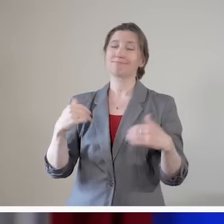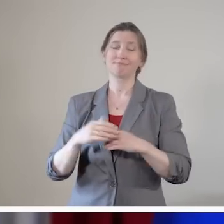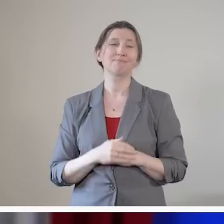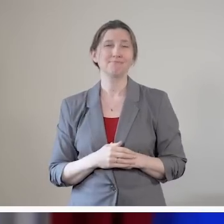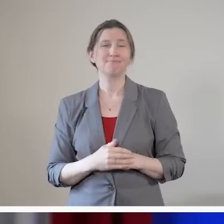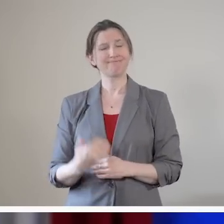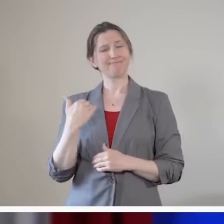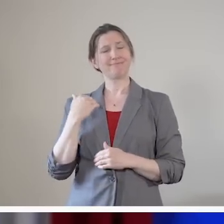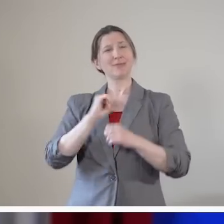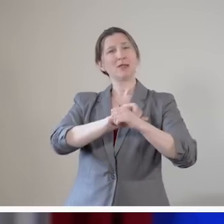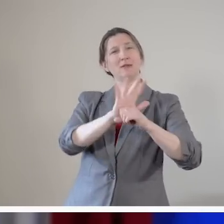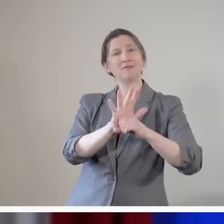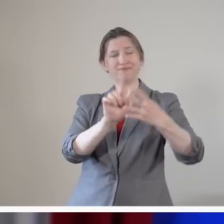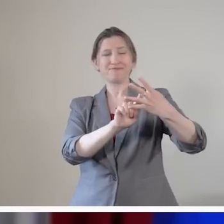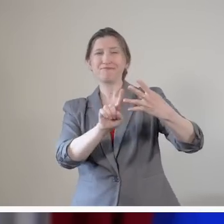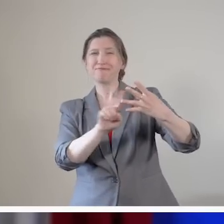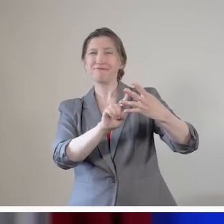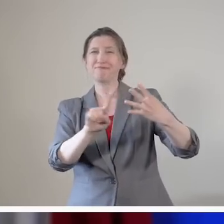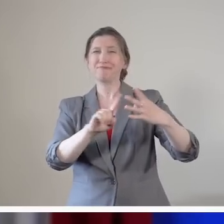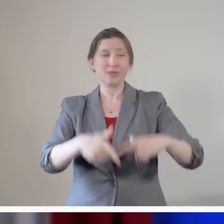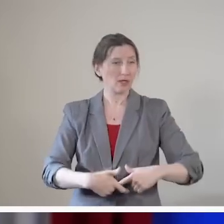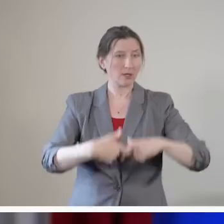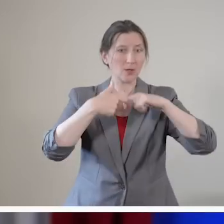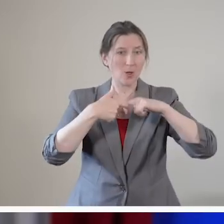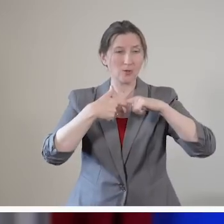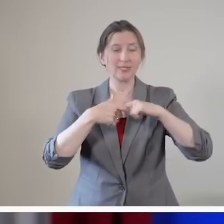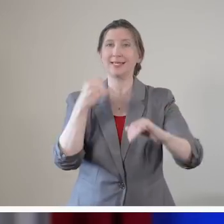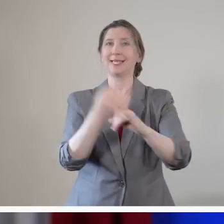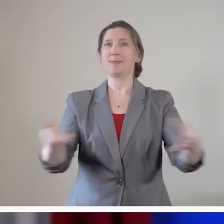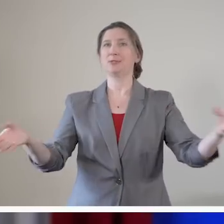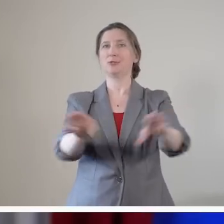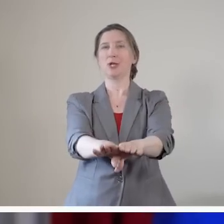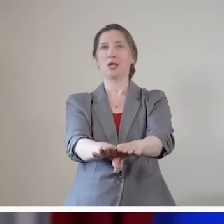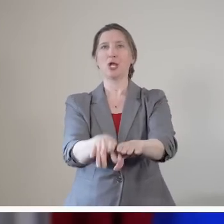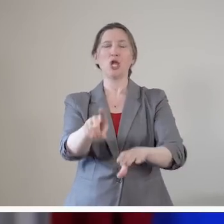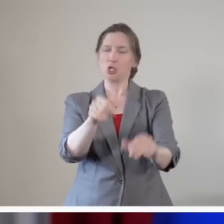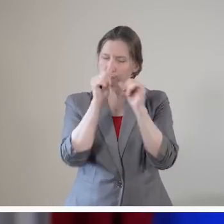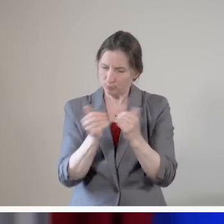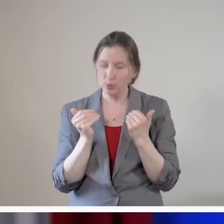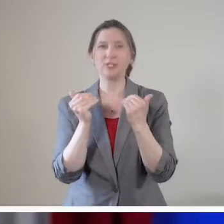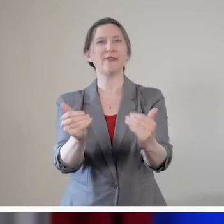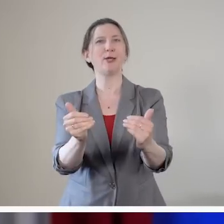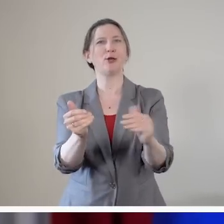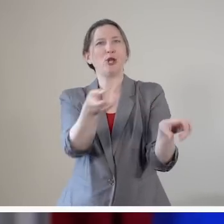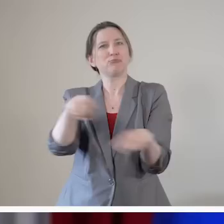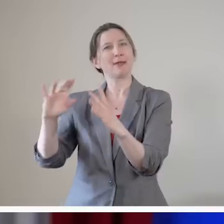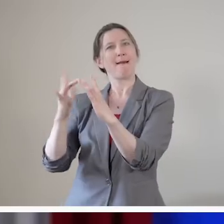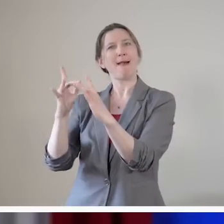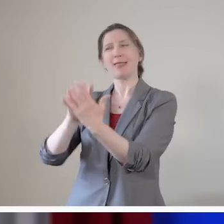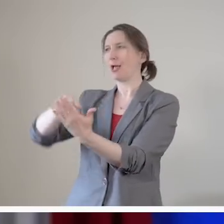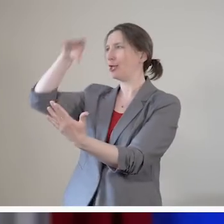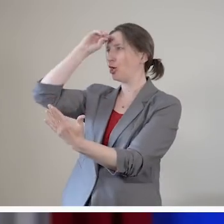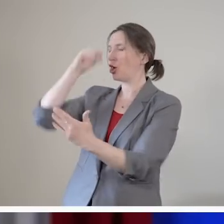When the coronavirus forced us to close the campus, you persevered. You adapted quickly to online learning and to a world